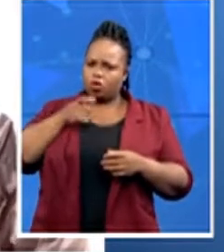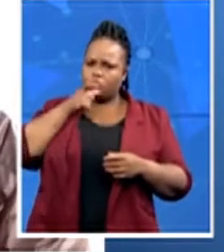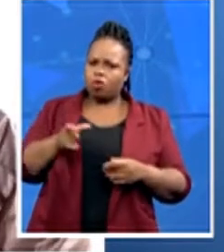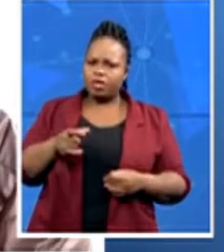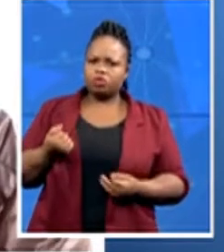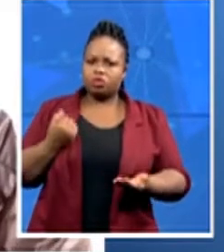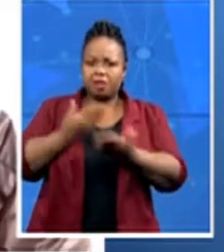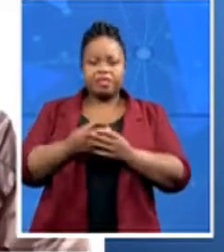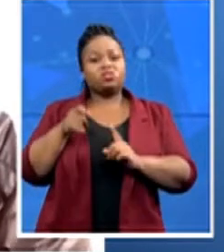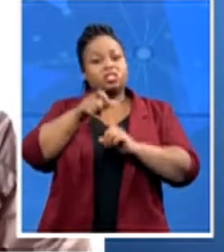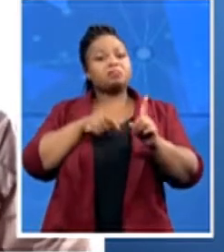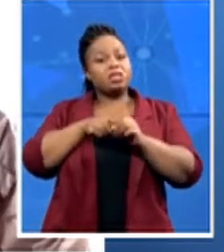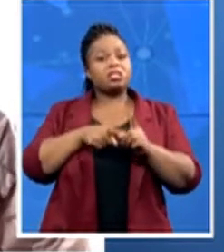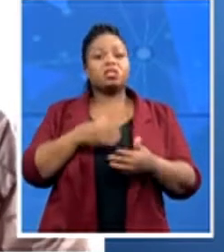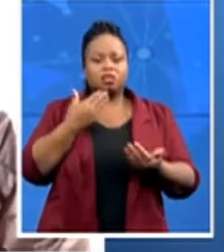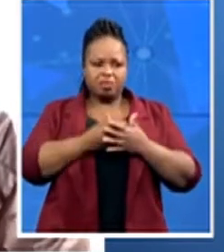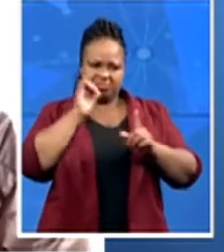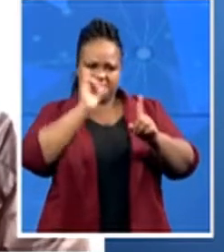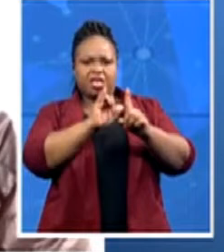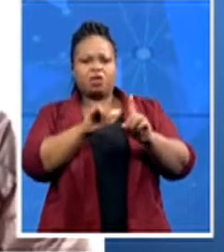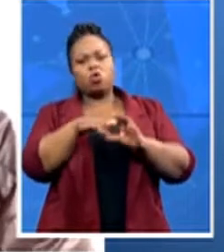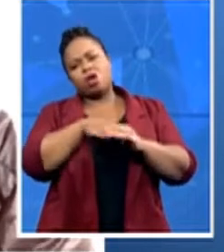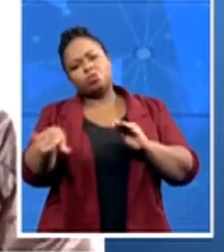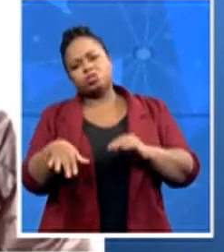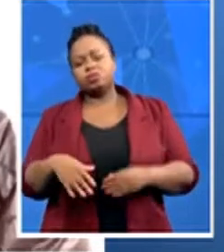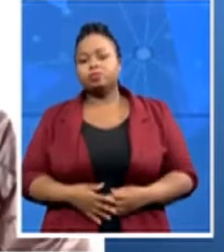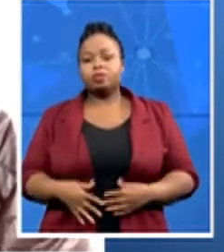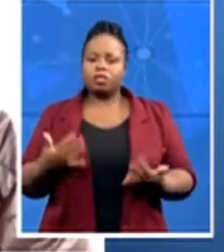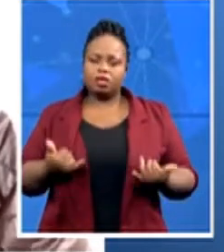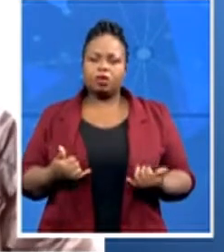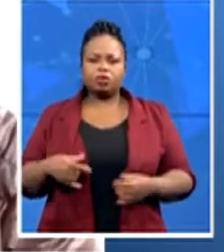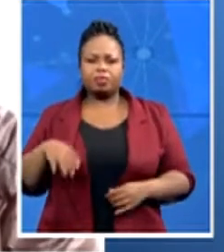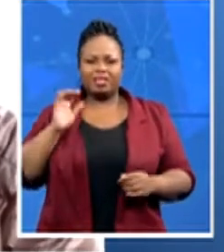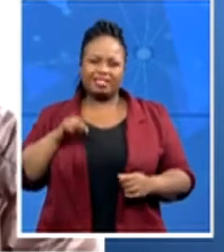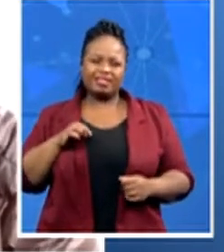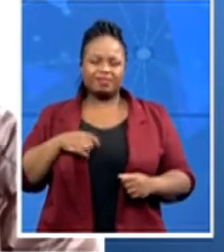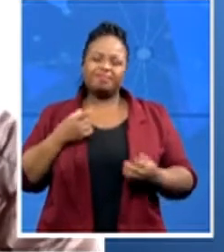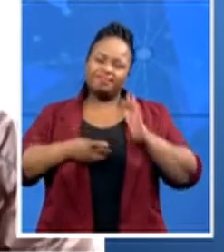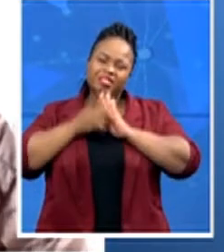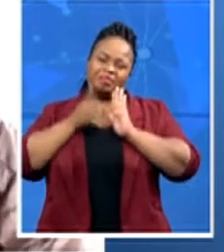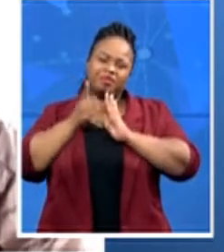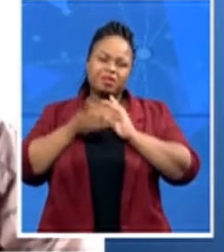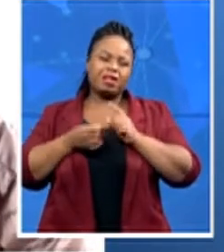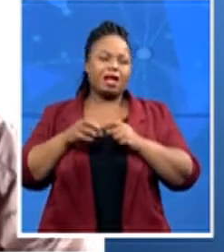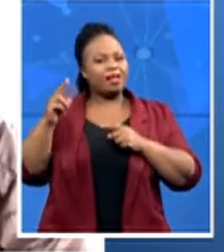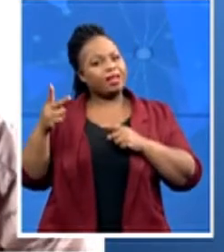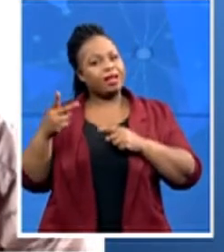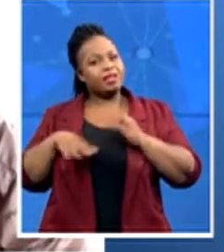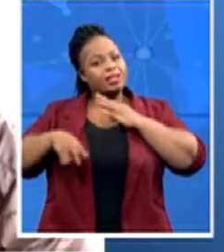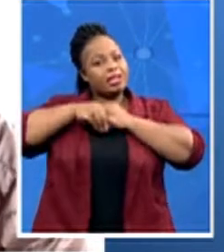deserves to be paroled. The other notable significant development in this legislation is that in the Domestic